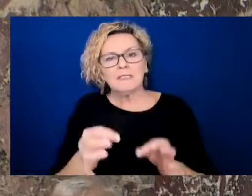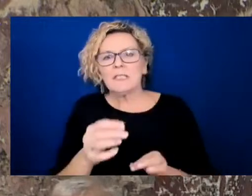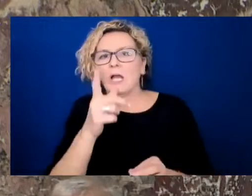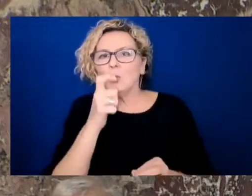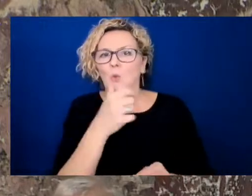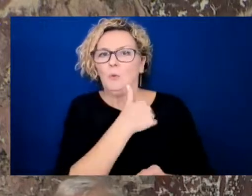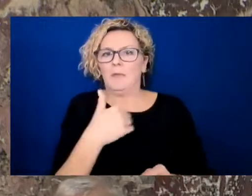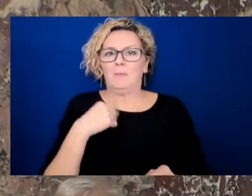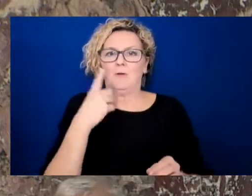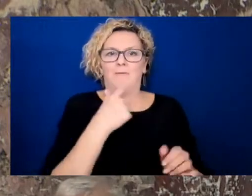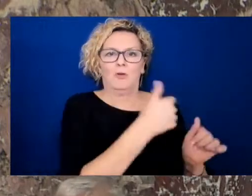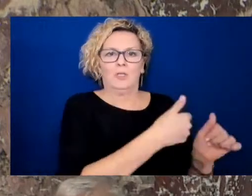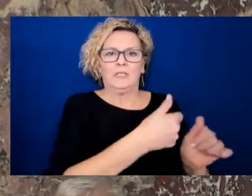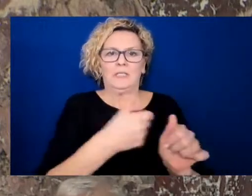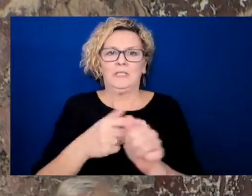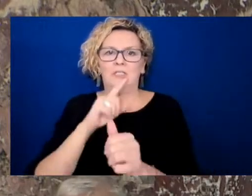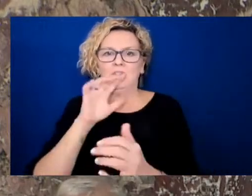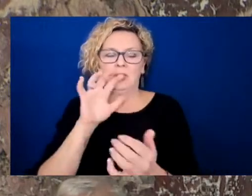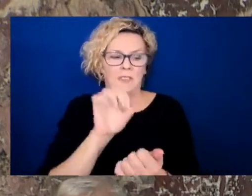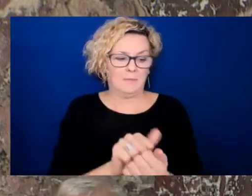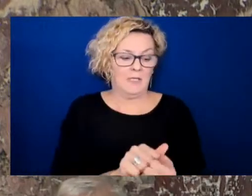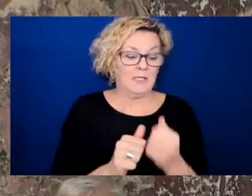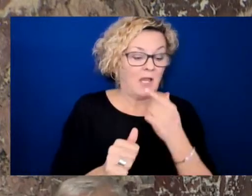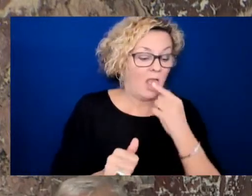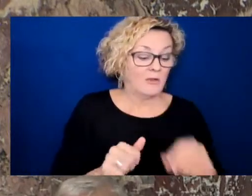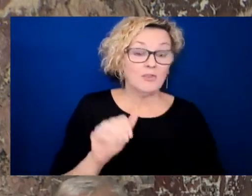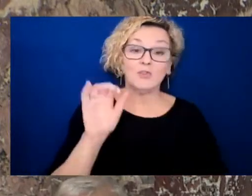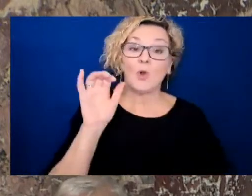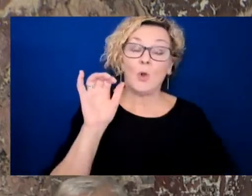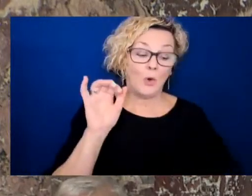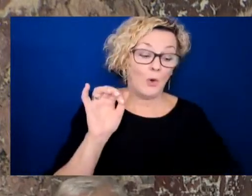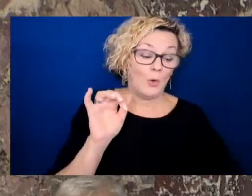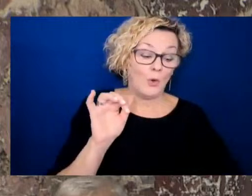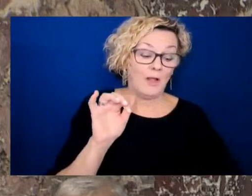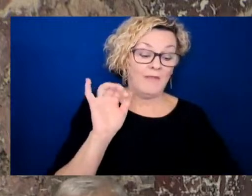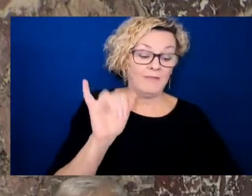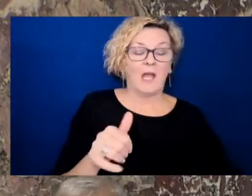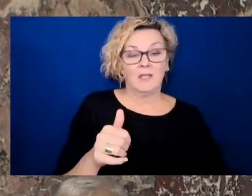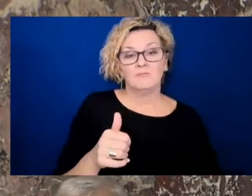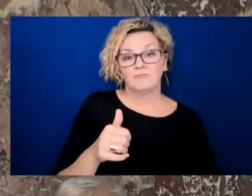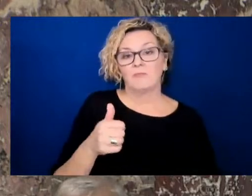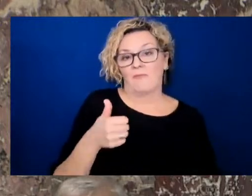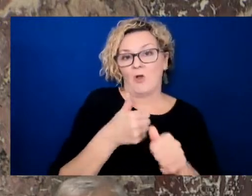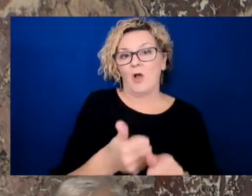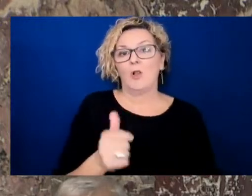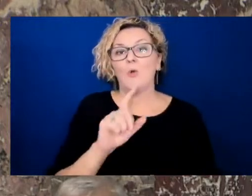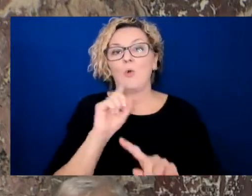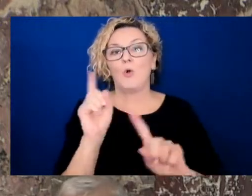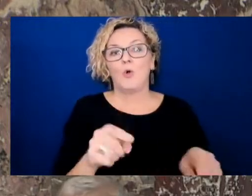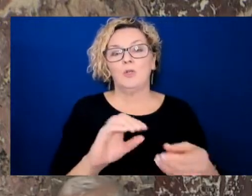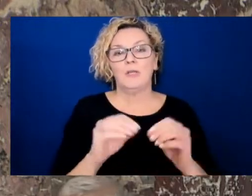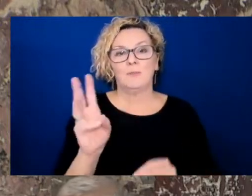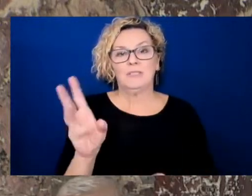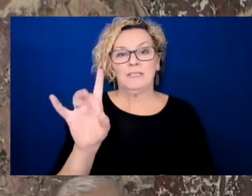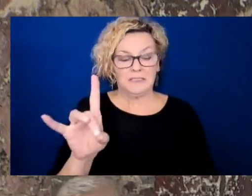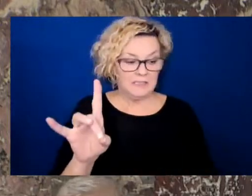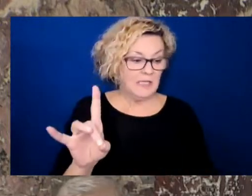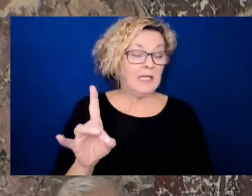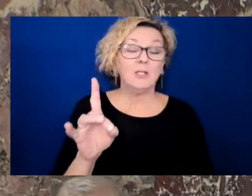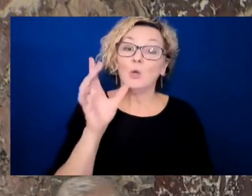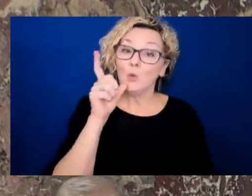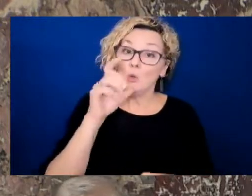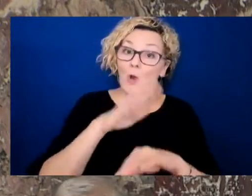to compose the above select standing committees of this House, and under Standing Order 68, Sub 1, the committee be composed of the Honourable Ravi Kahlon,